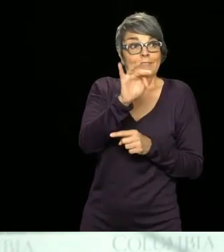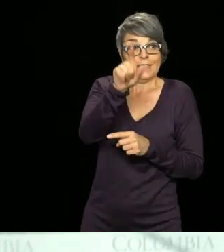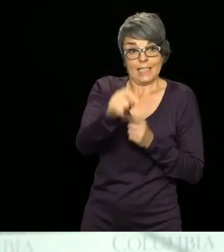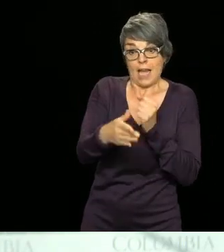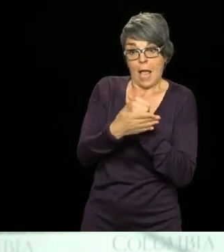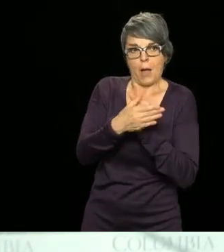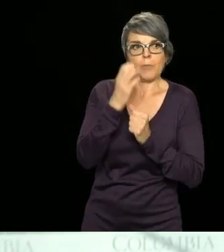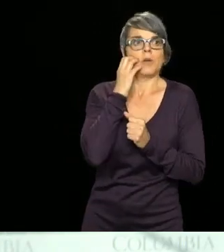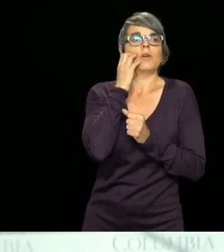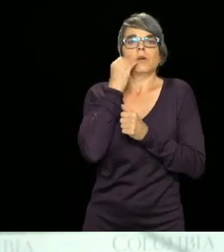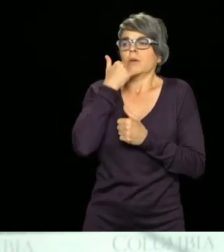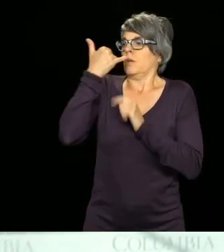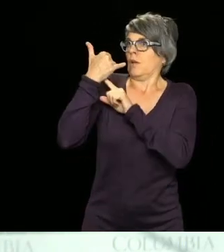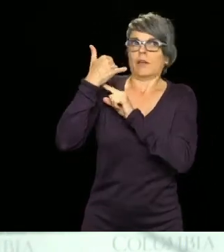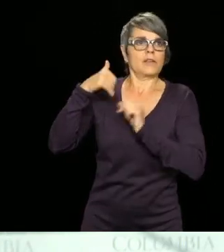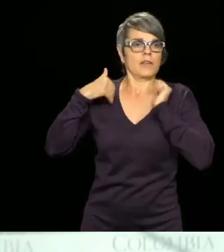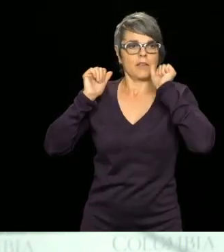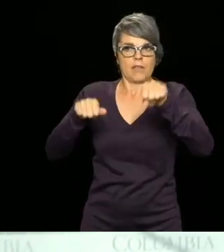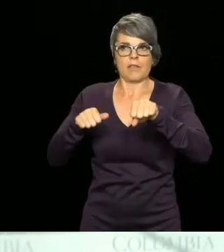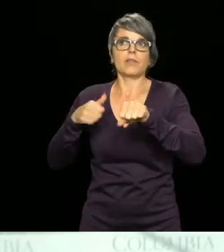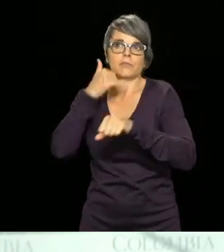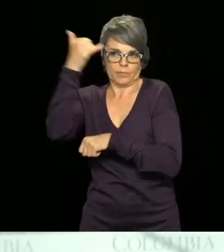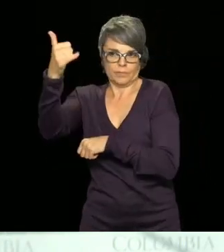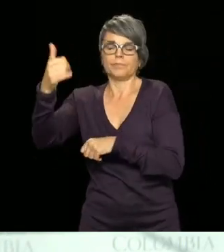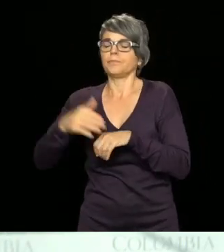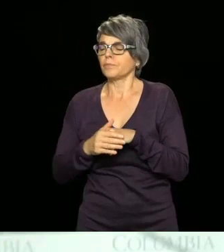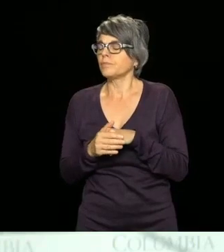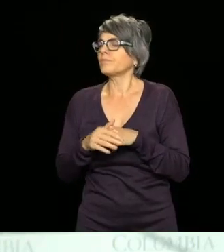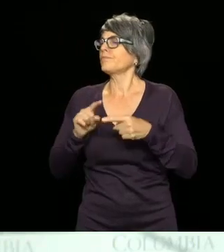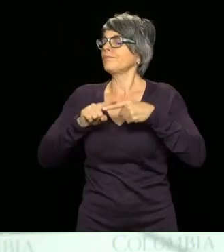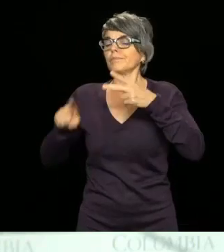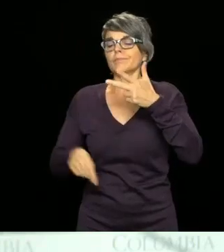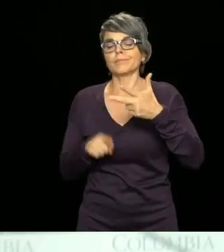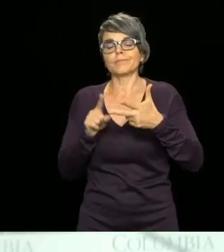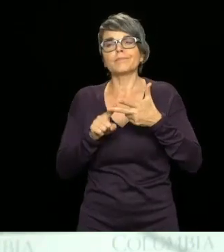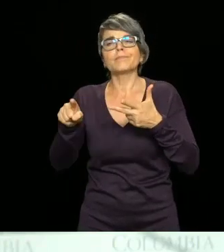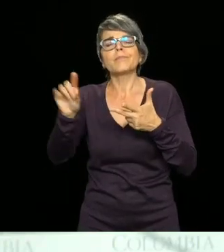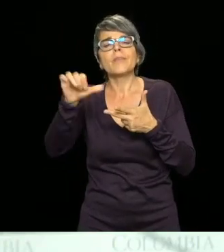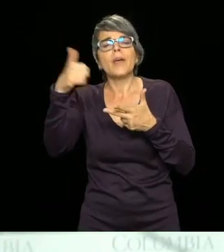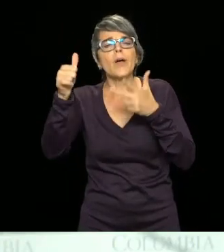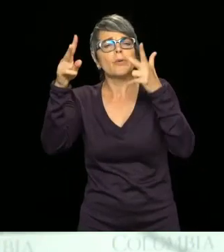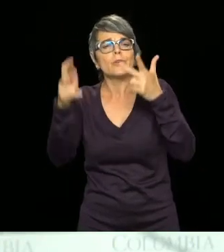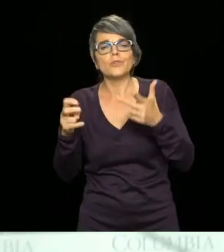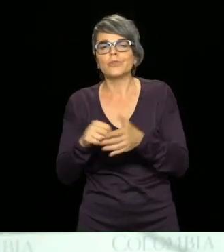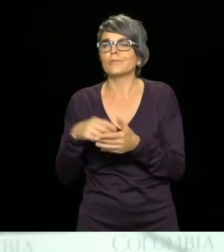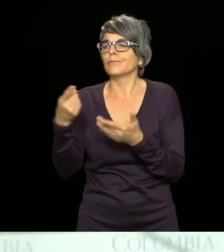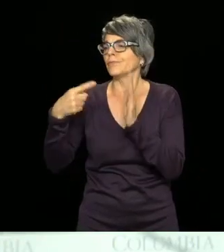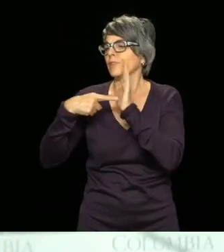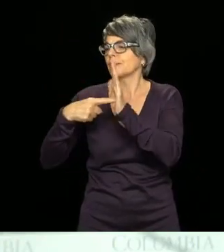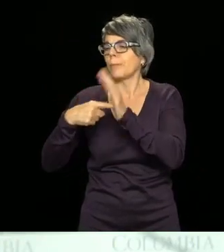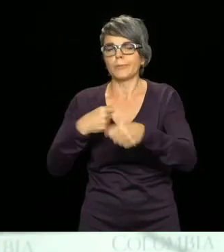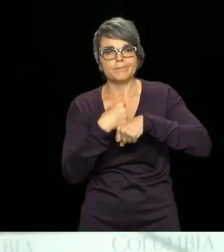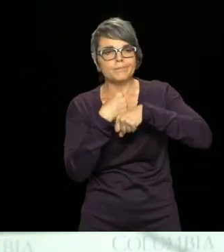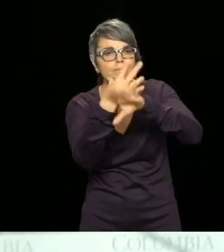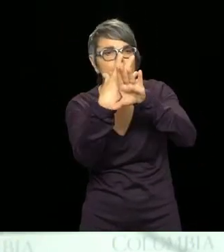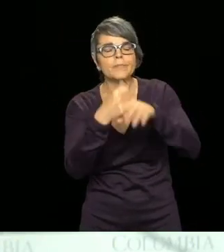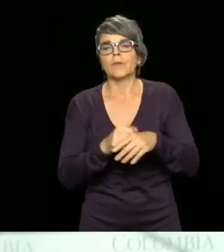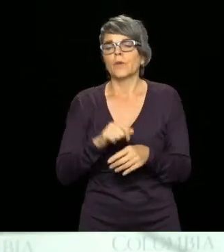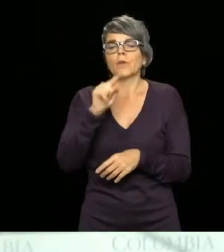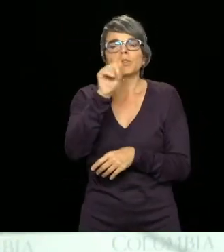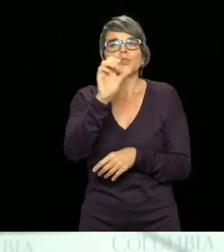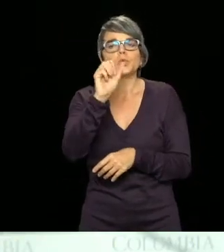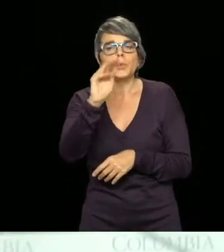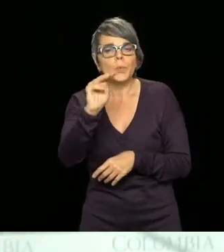to put in place secure aspects of Zoom and other platforms that are encrypted on both ends so that